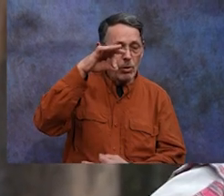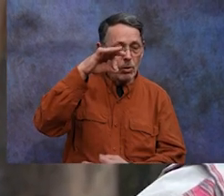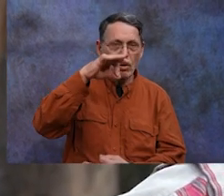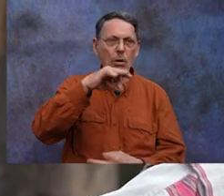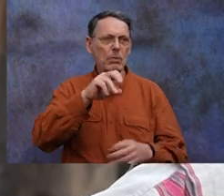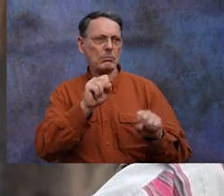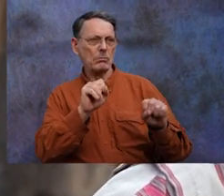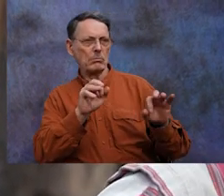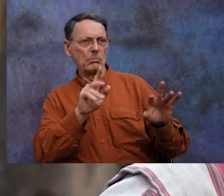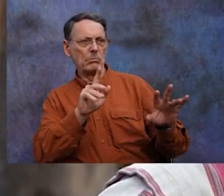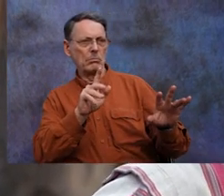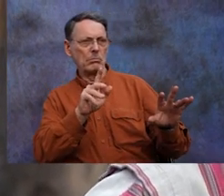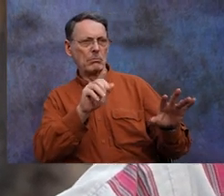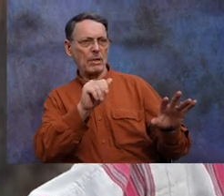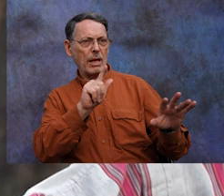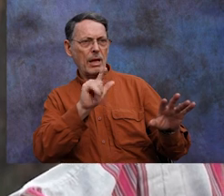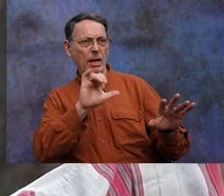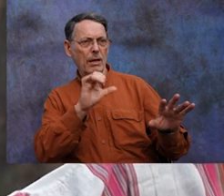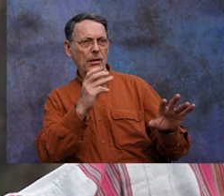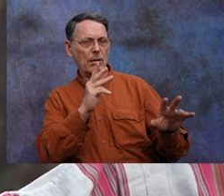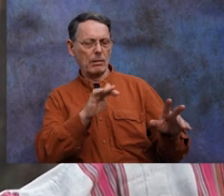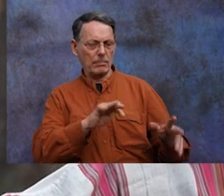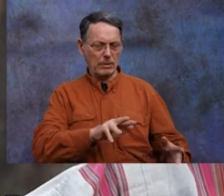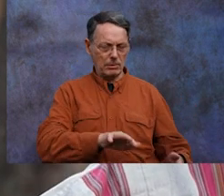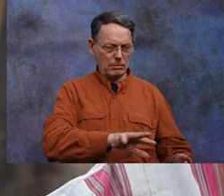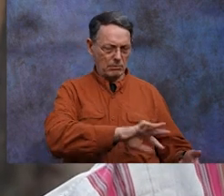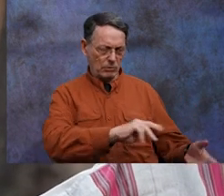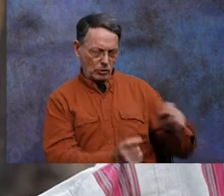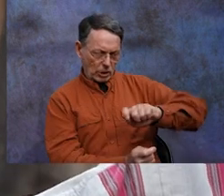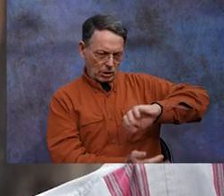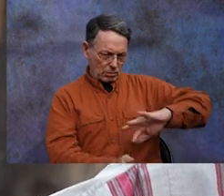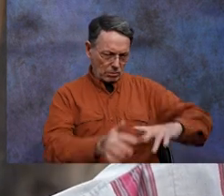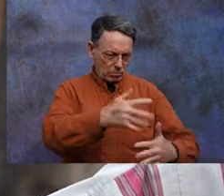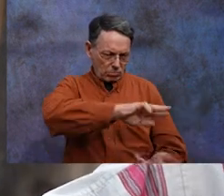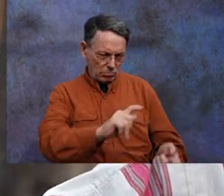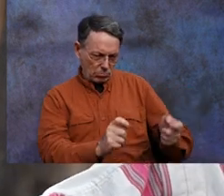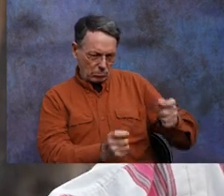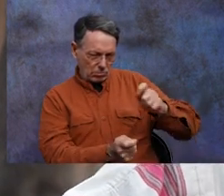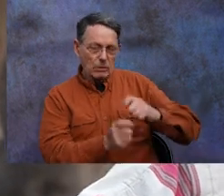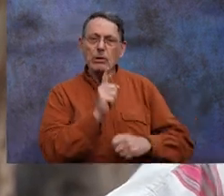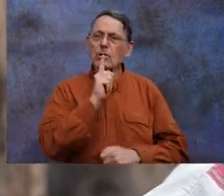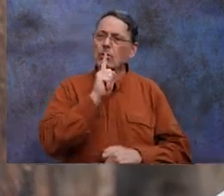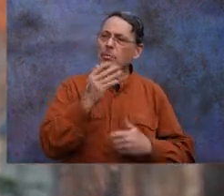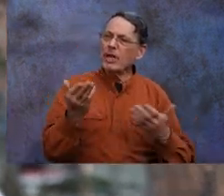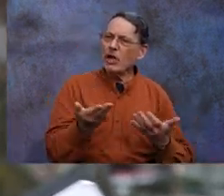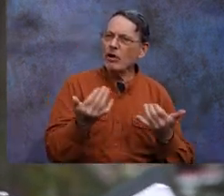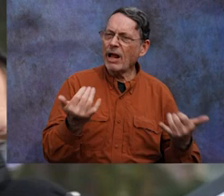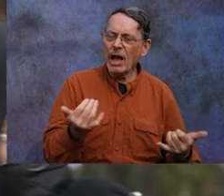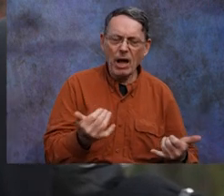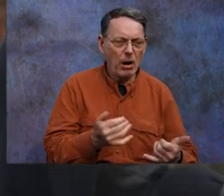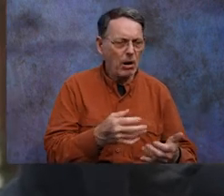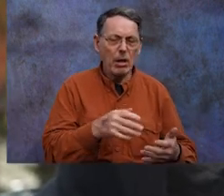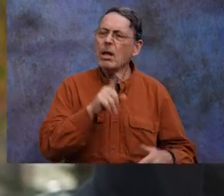Ultimate mystery, be here now, be here now,